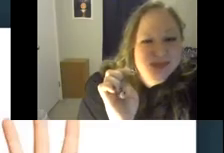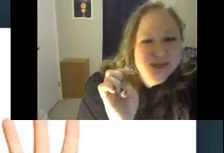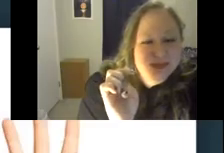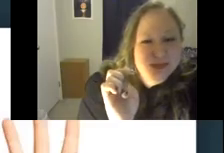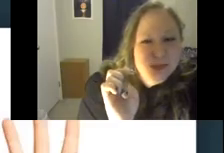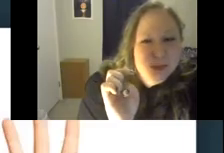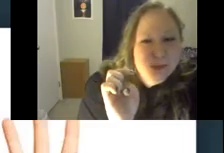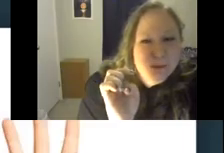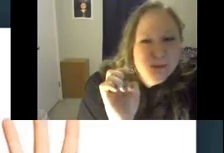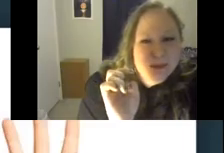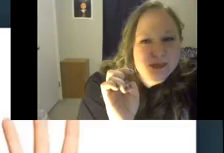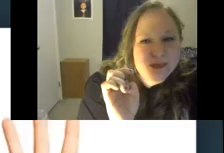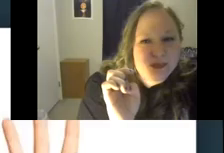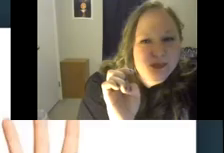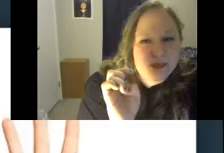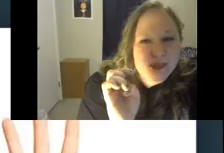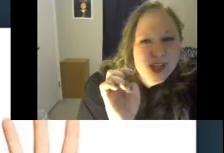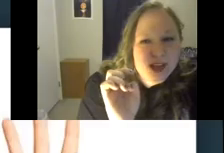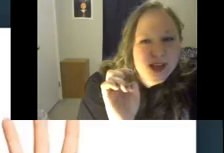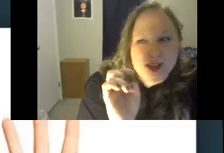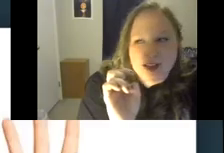to make their hands more flexible?